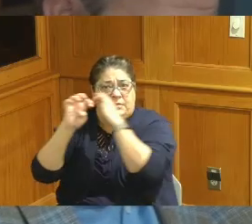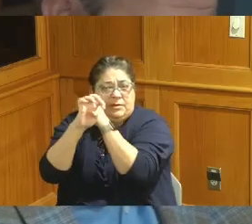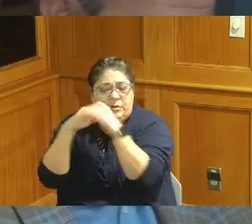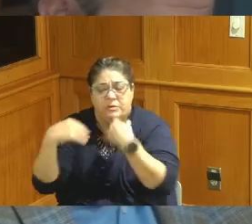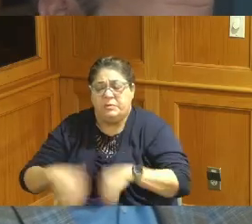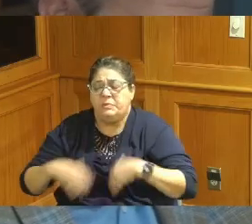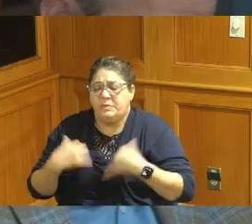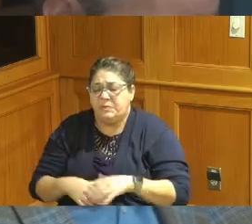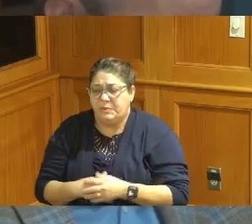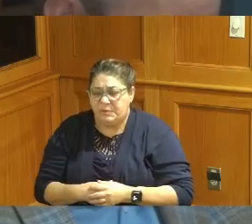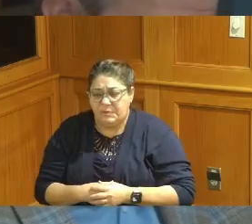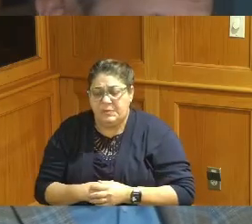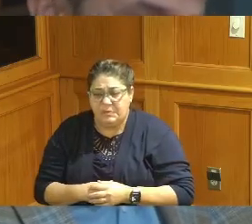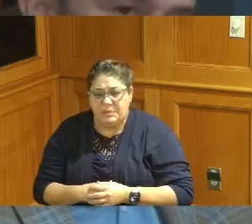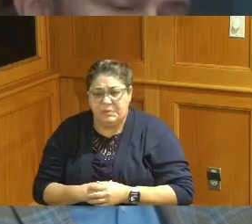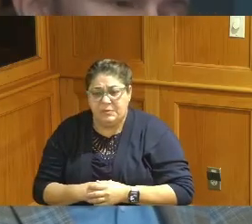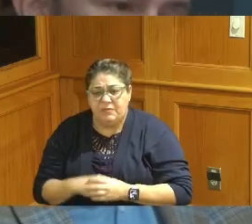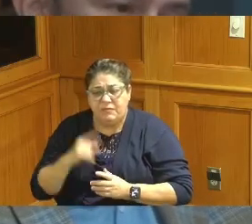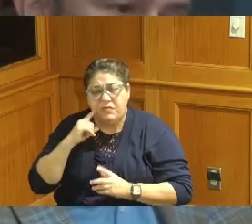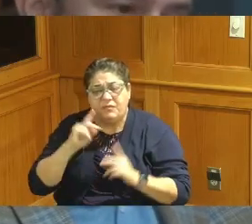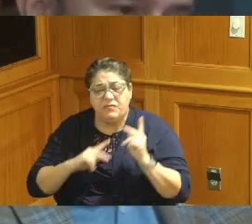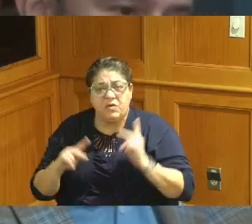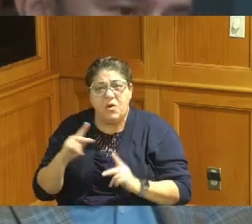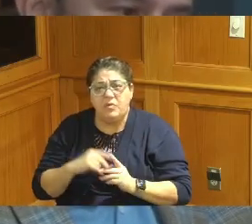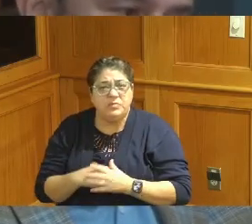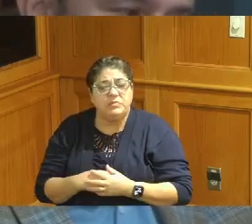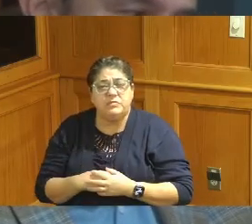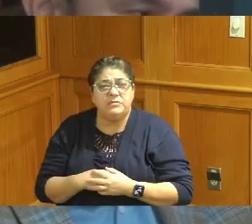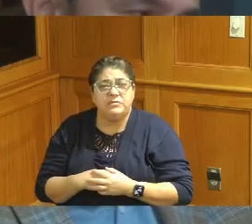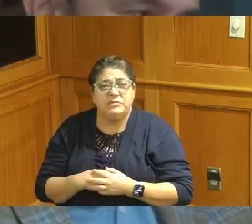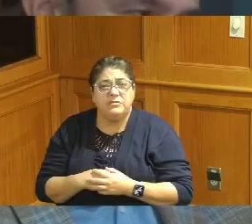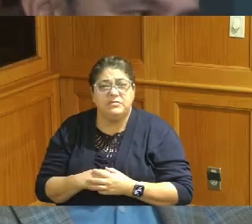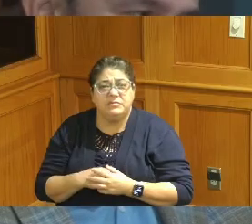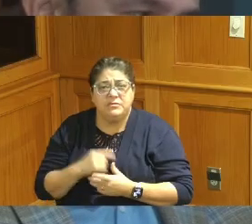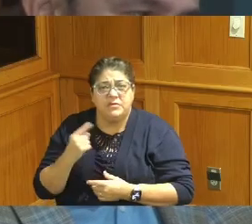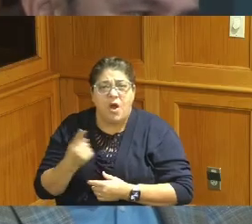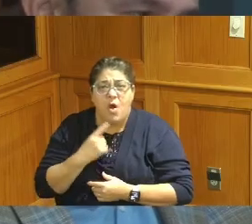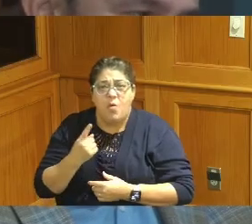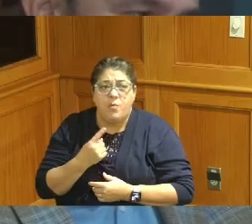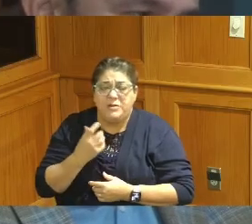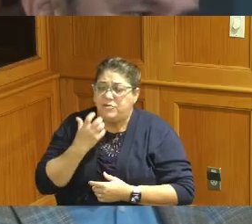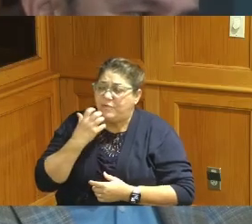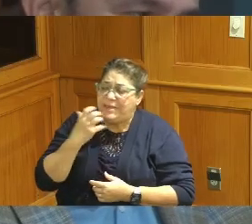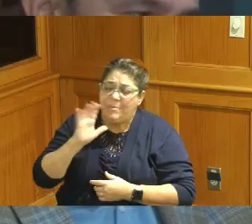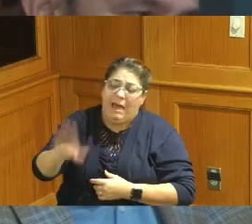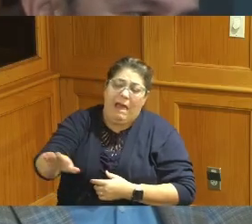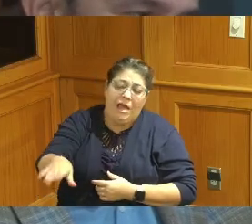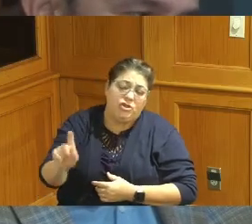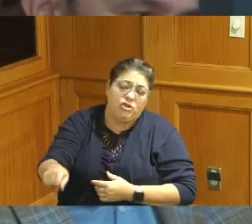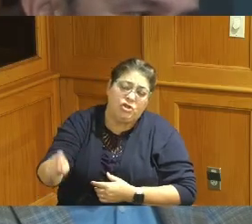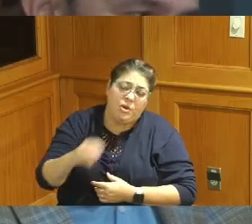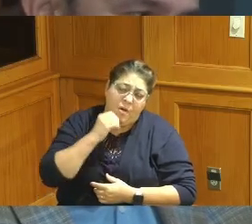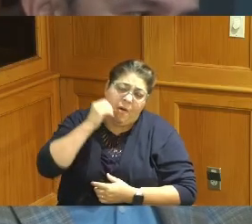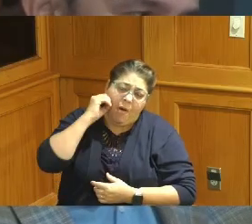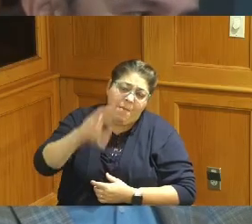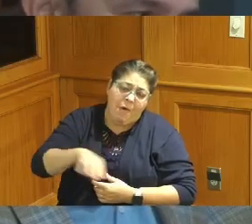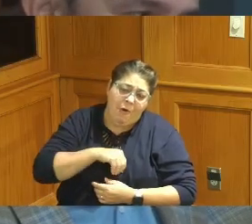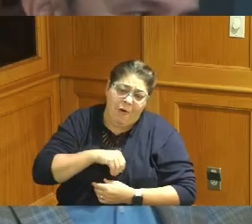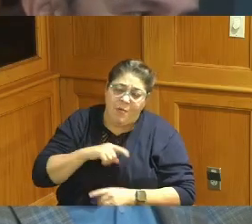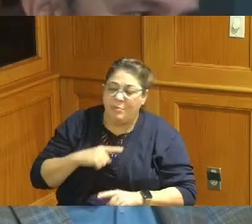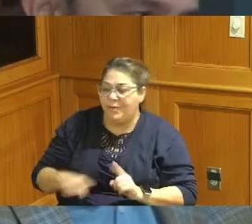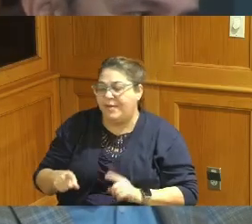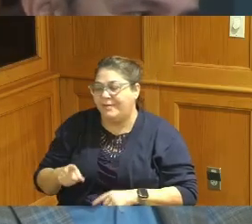difficult for folks. We always are, screaming home ownership, and that's good. And I'm